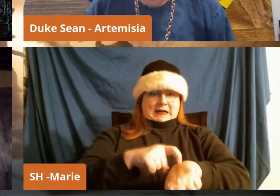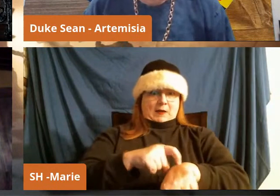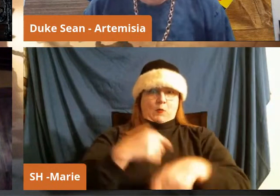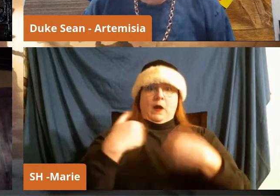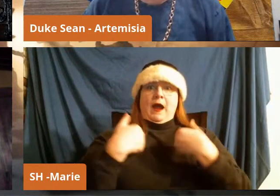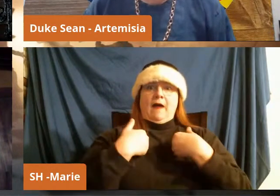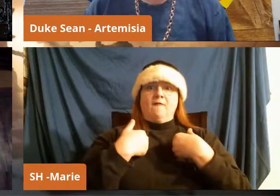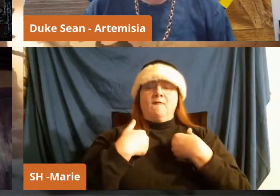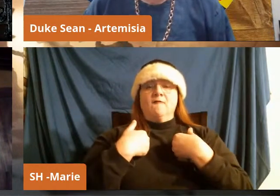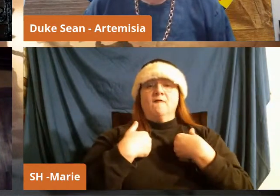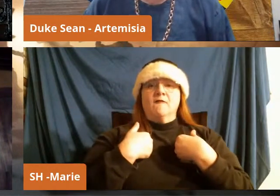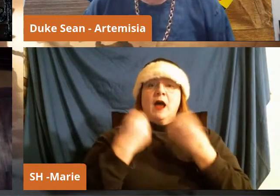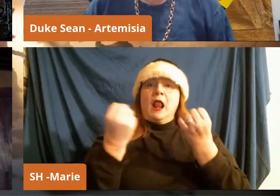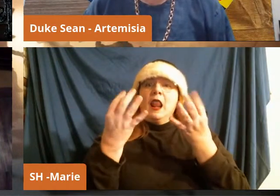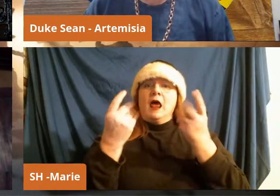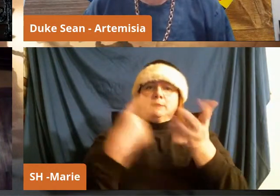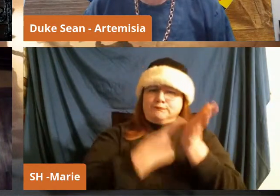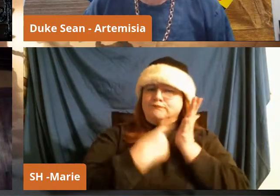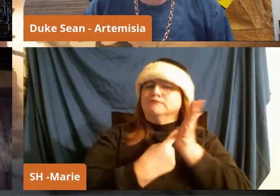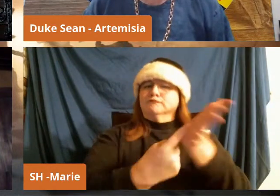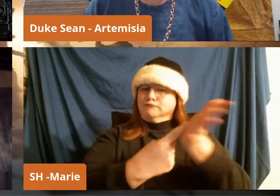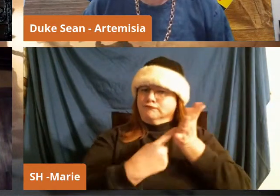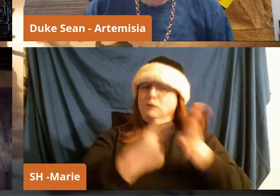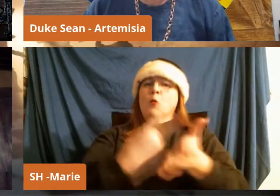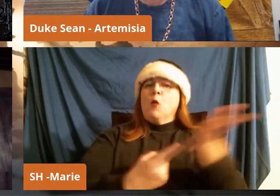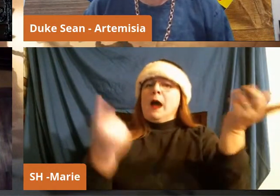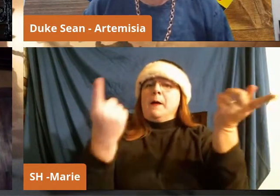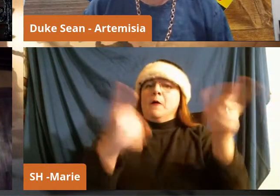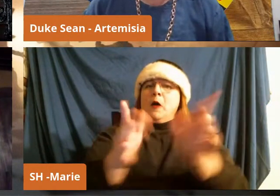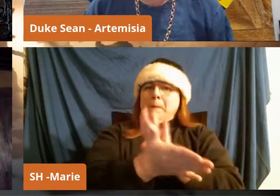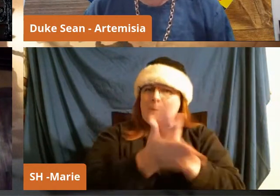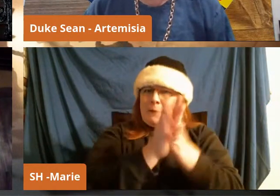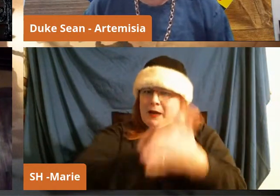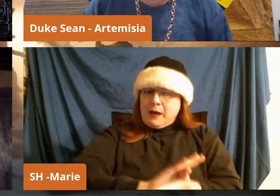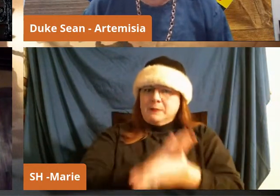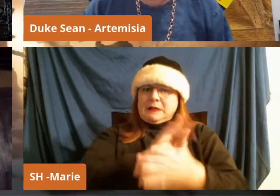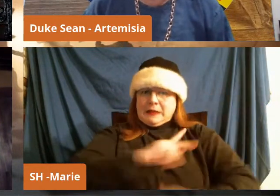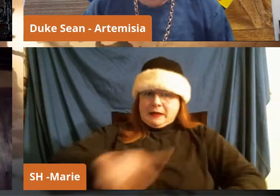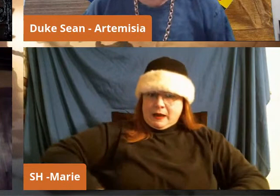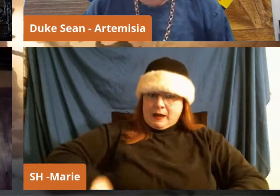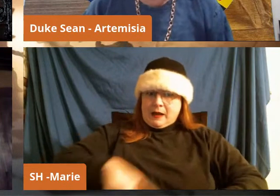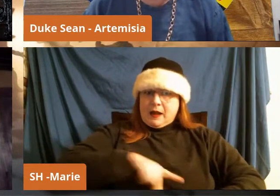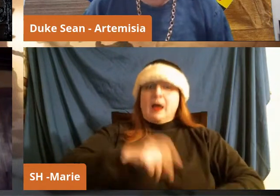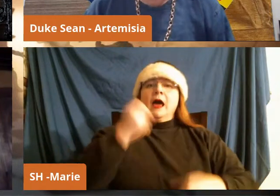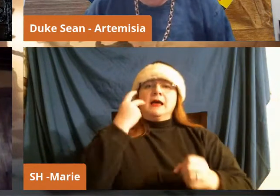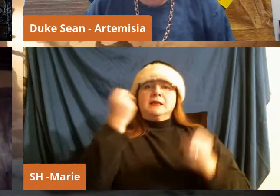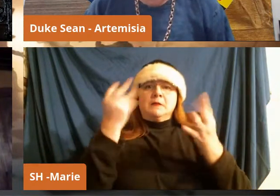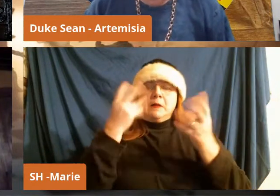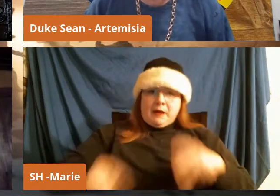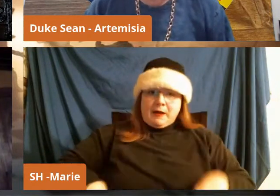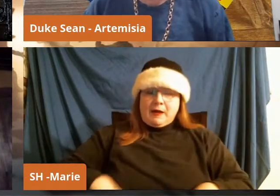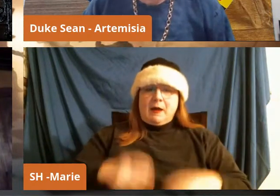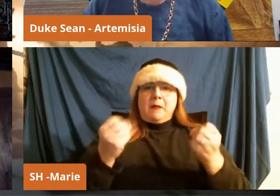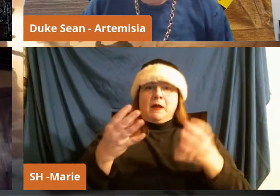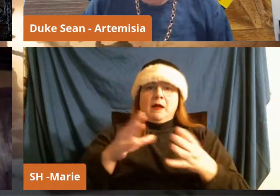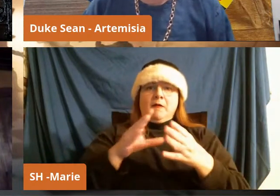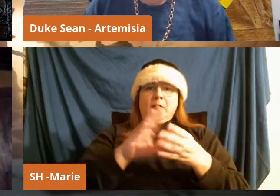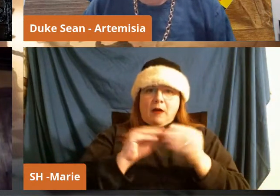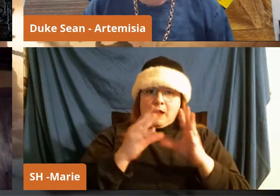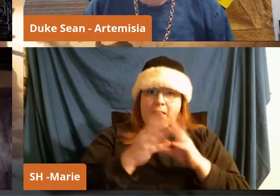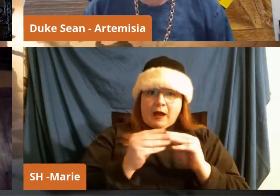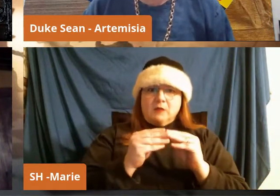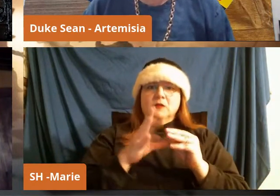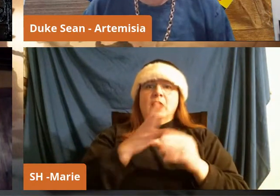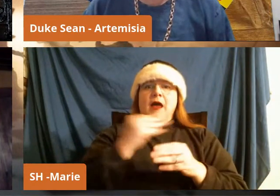had a lot of discussions about what it takes to be a knight, and I've seen many a knight candidate come through council,